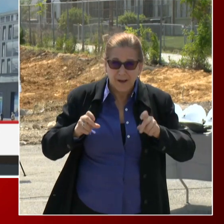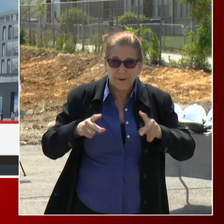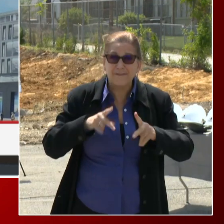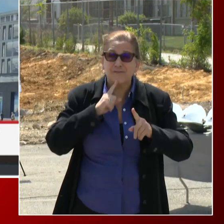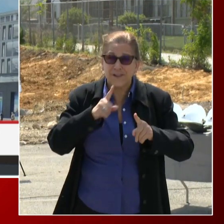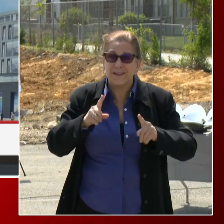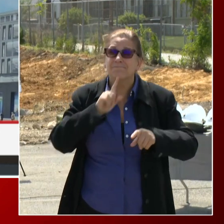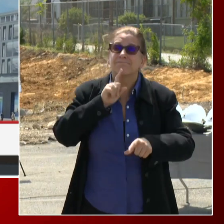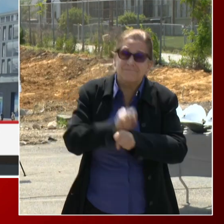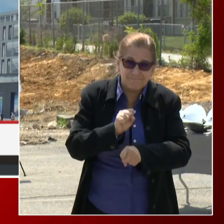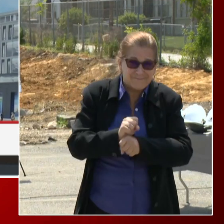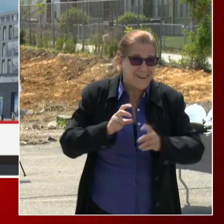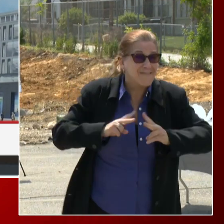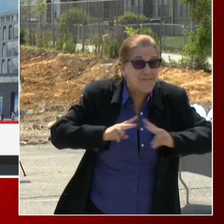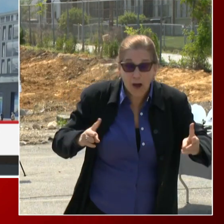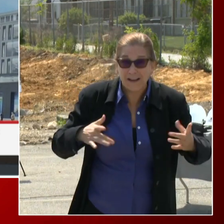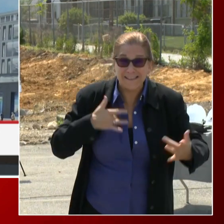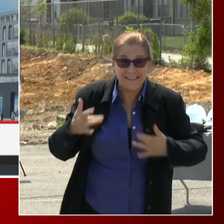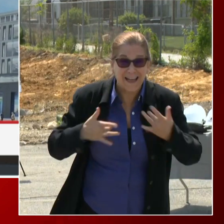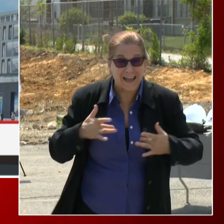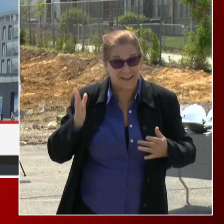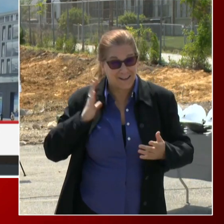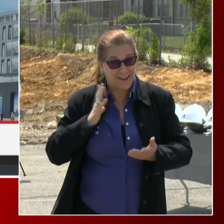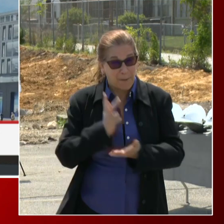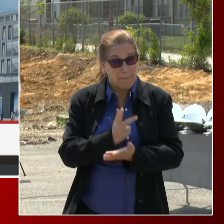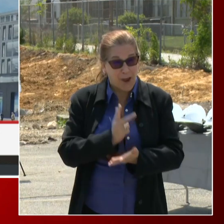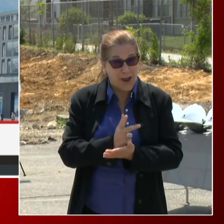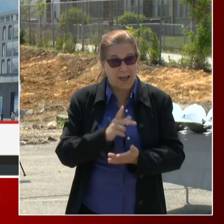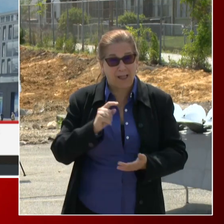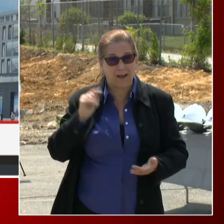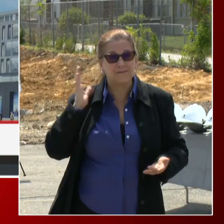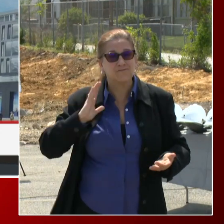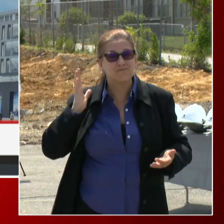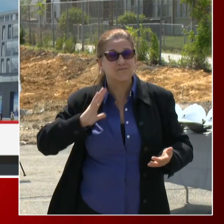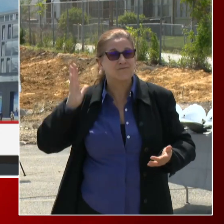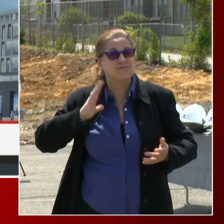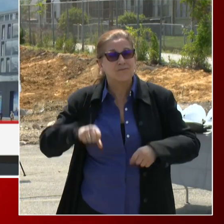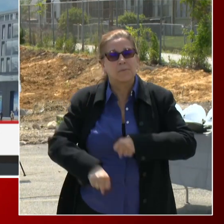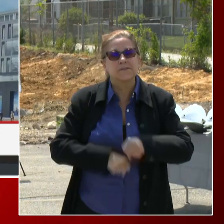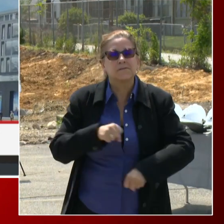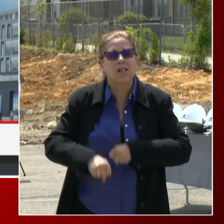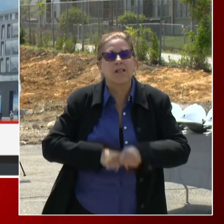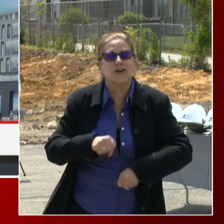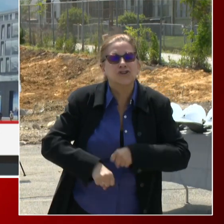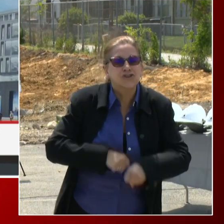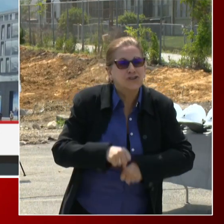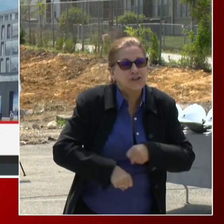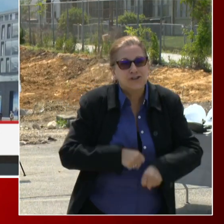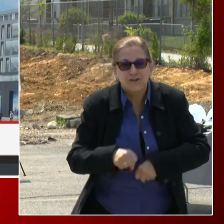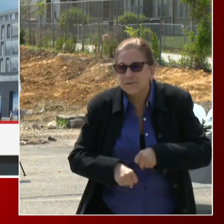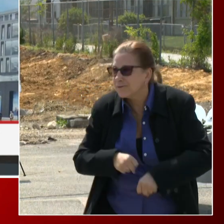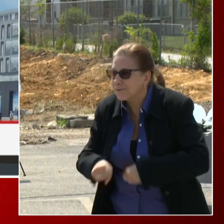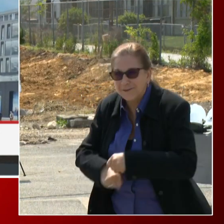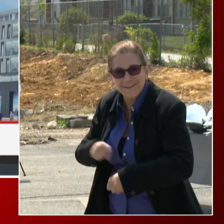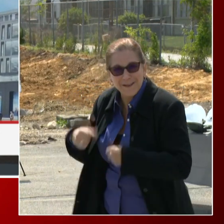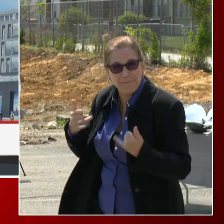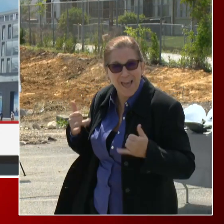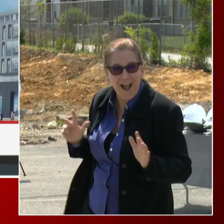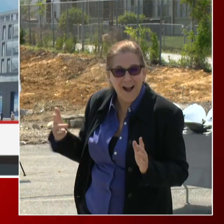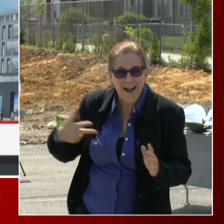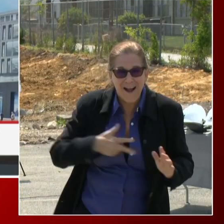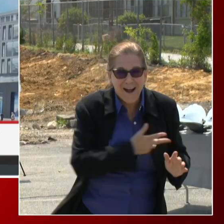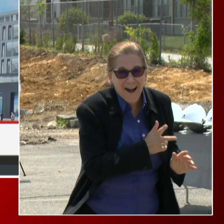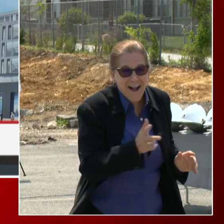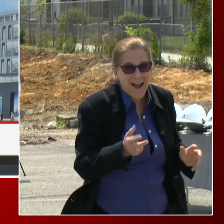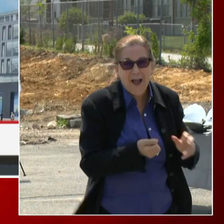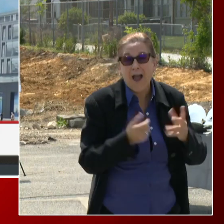same parking lot that my friends and I would ride our bikes in and pop up and wash them as if they were our vehicles, will